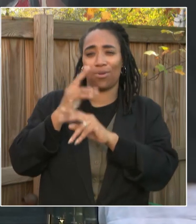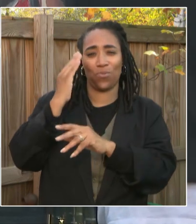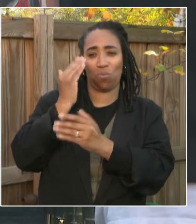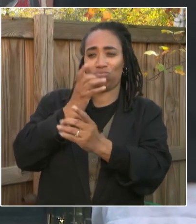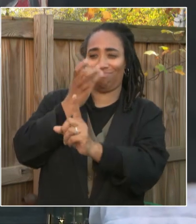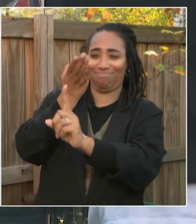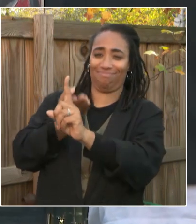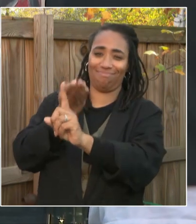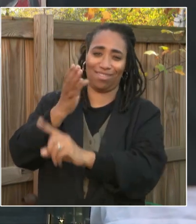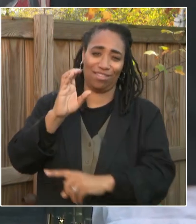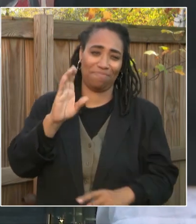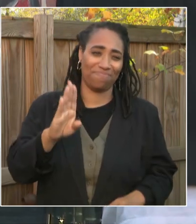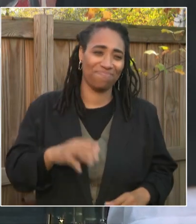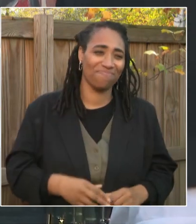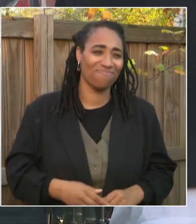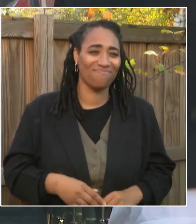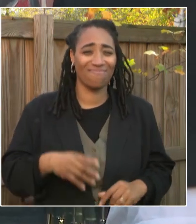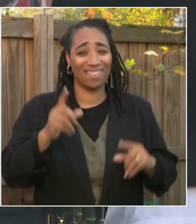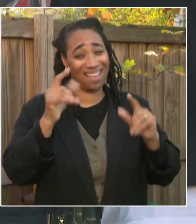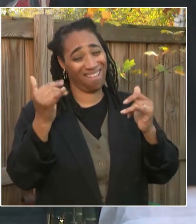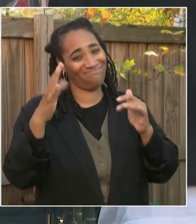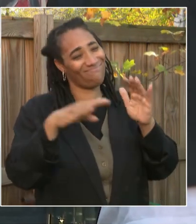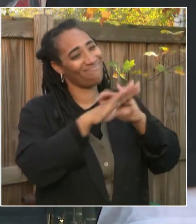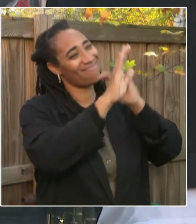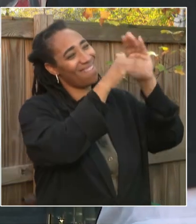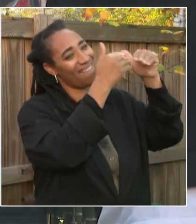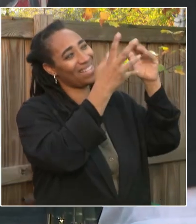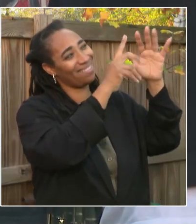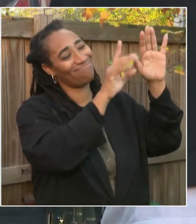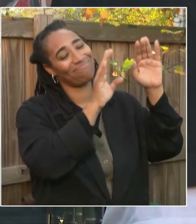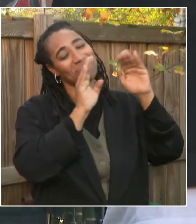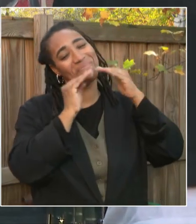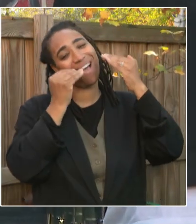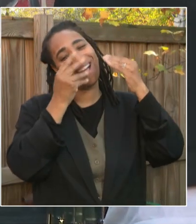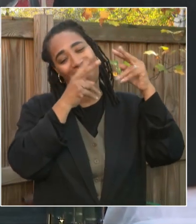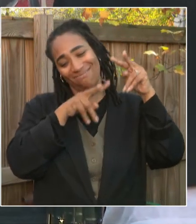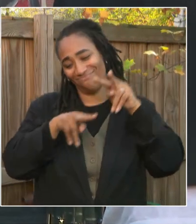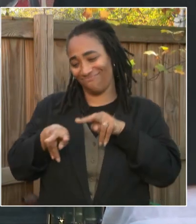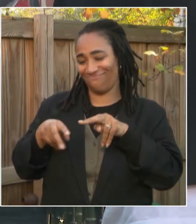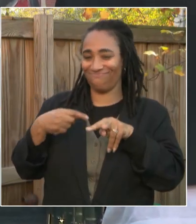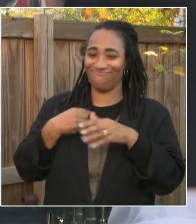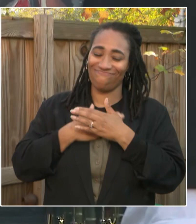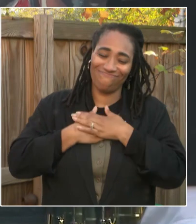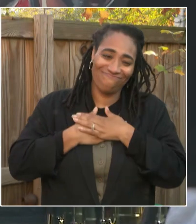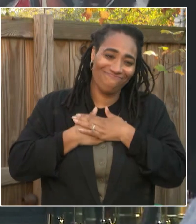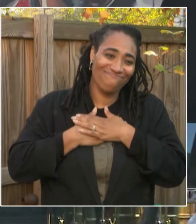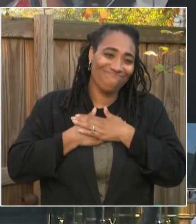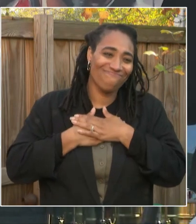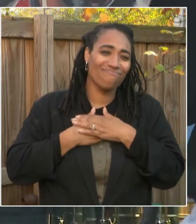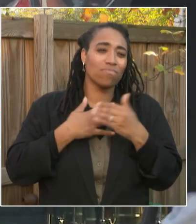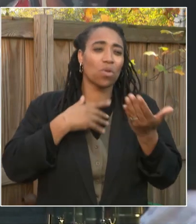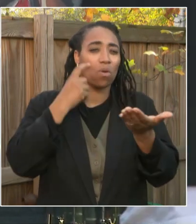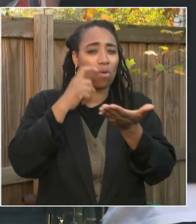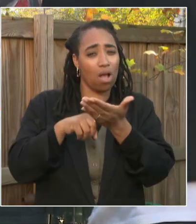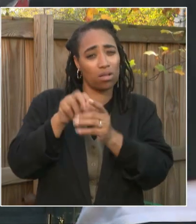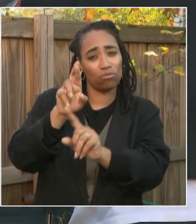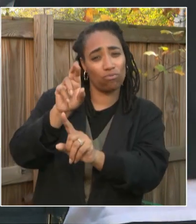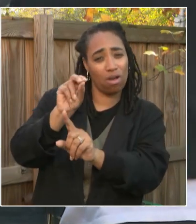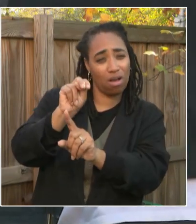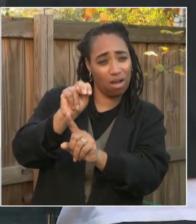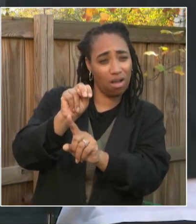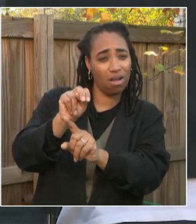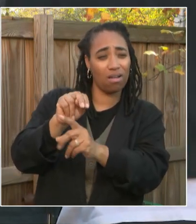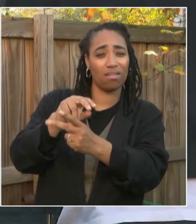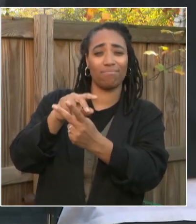know he's smiling down on all of us right now. Shout out to my man, Ron Moten. Man, what you did is